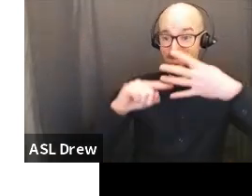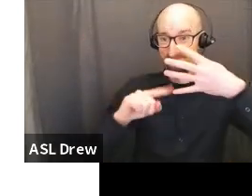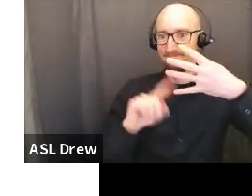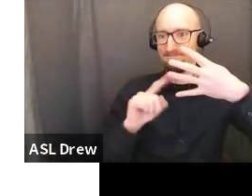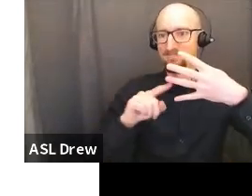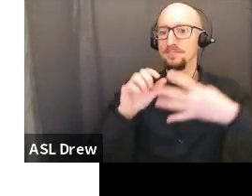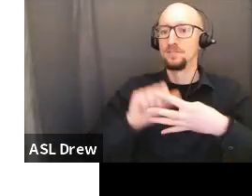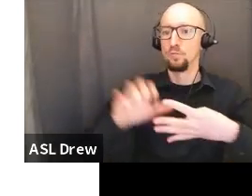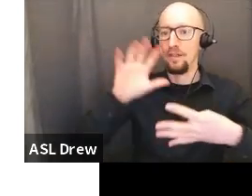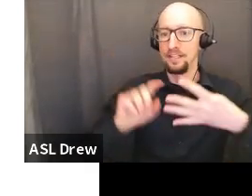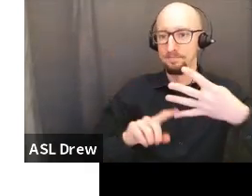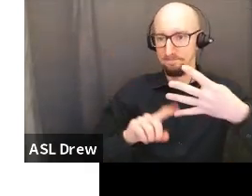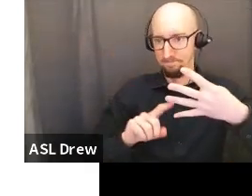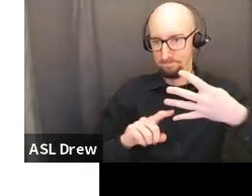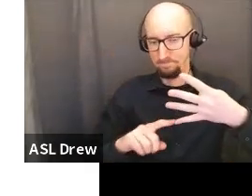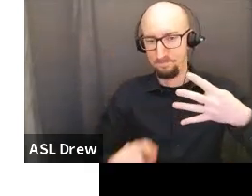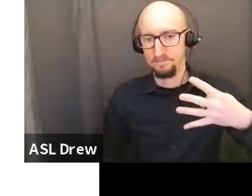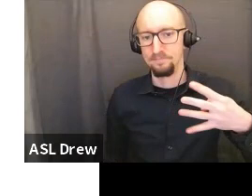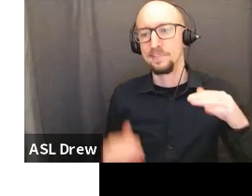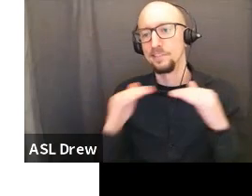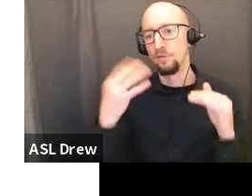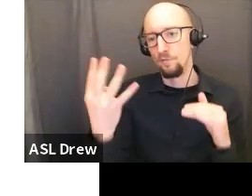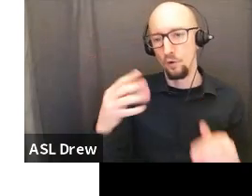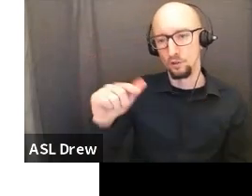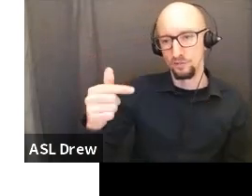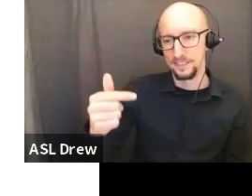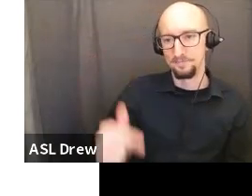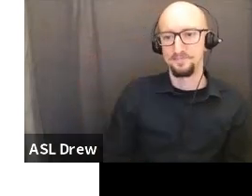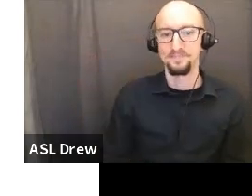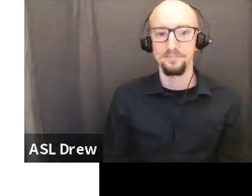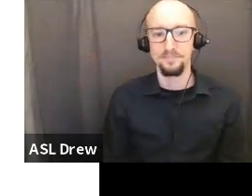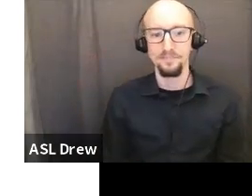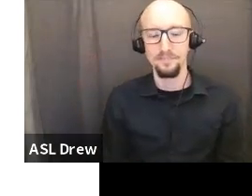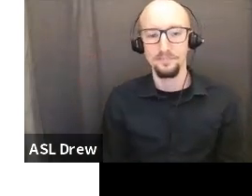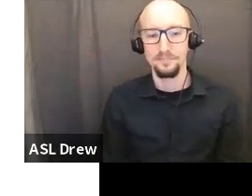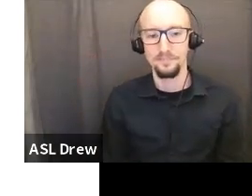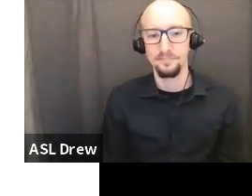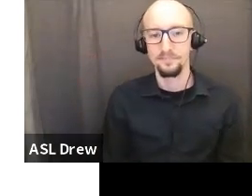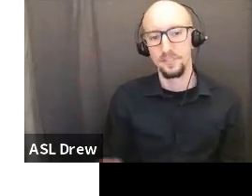They're tier 4 in the Chicago